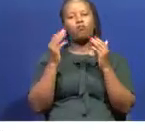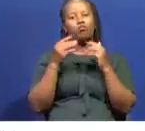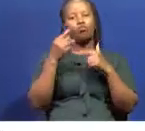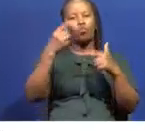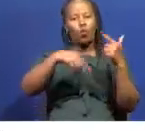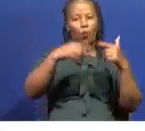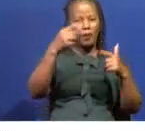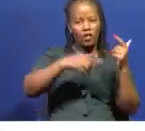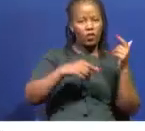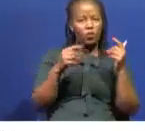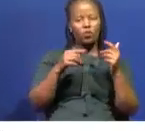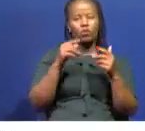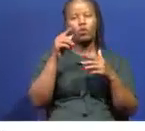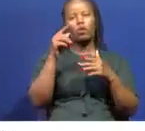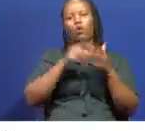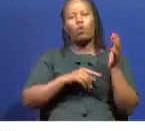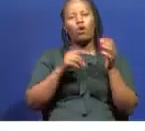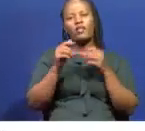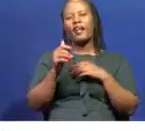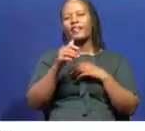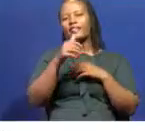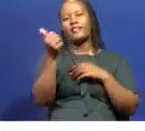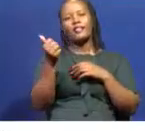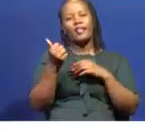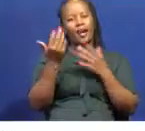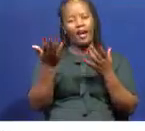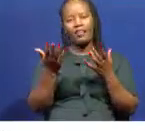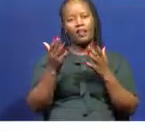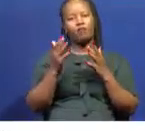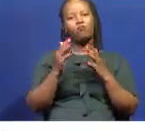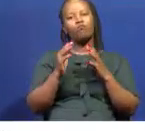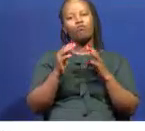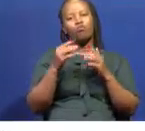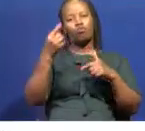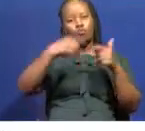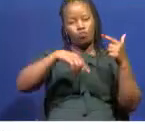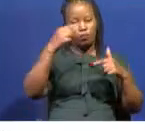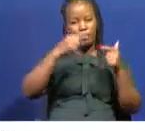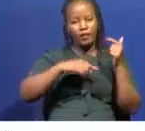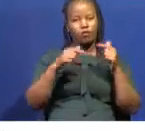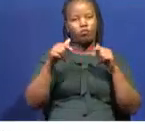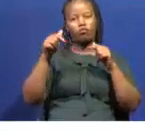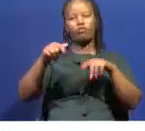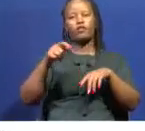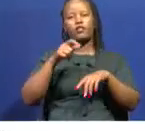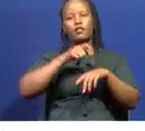other crucial or key tournaments for you this campaign?